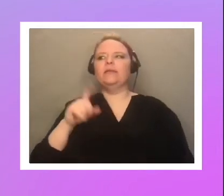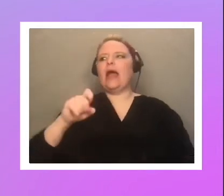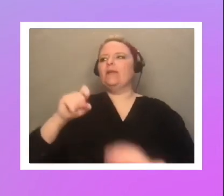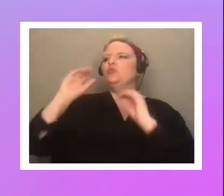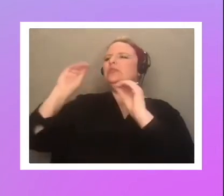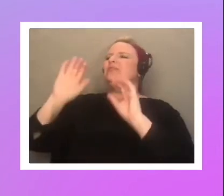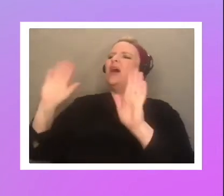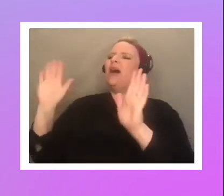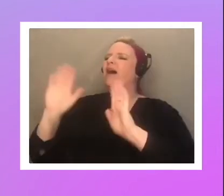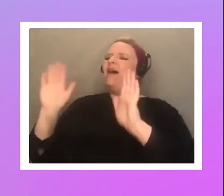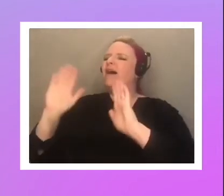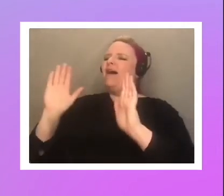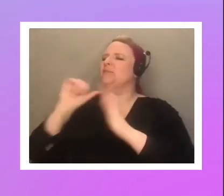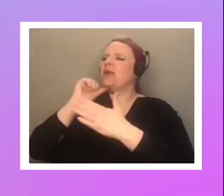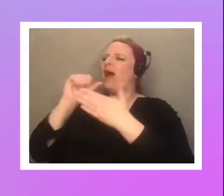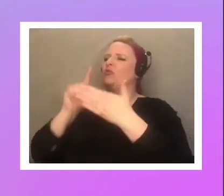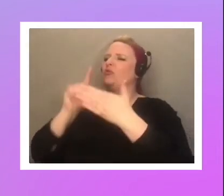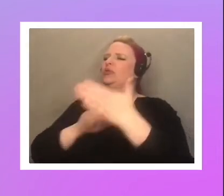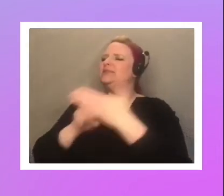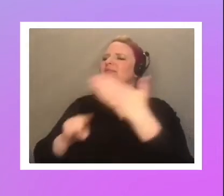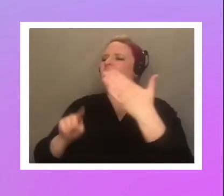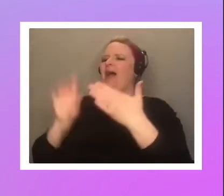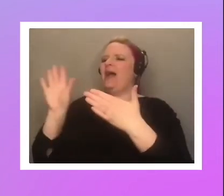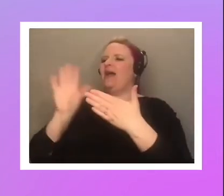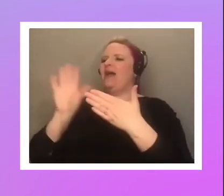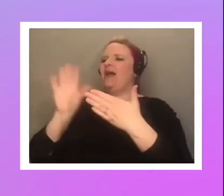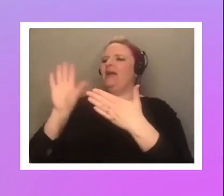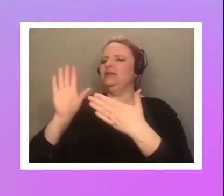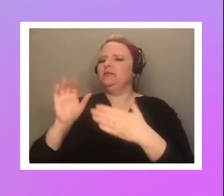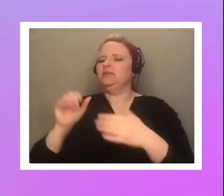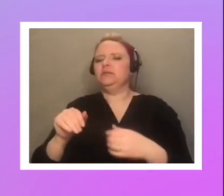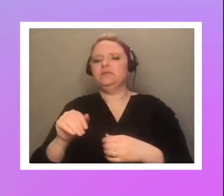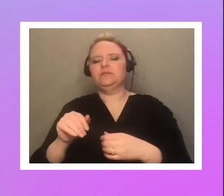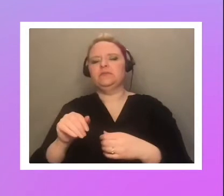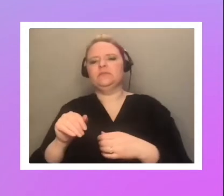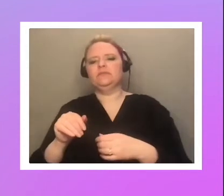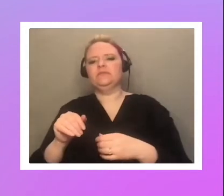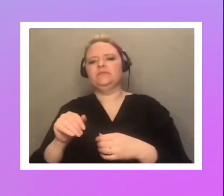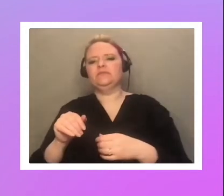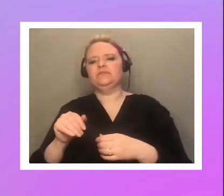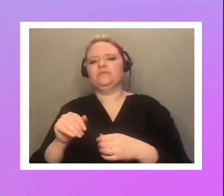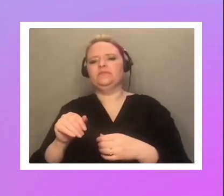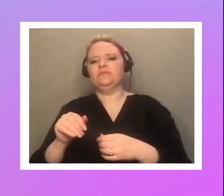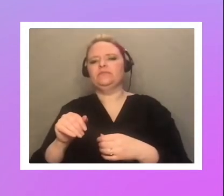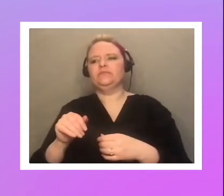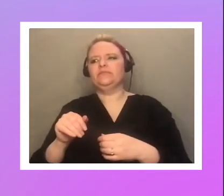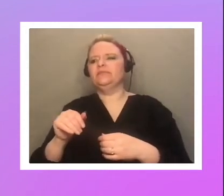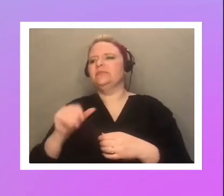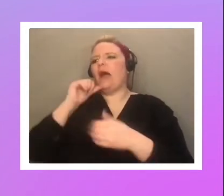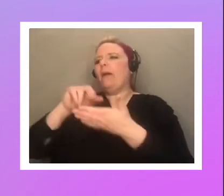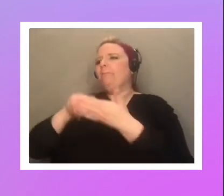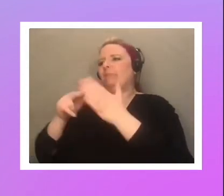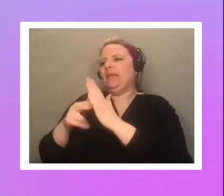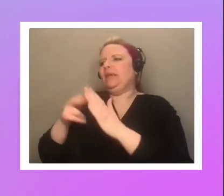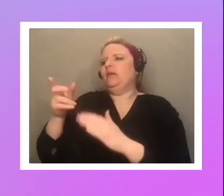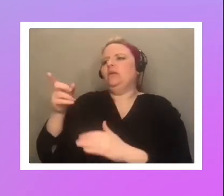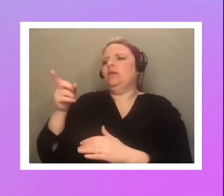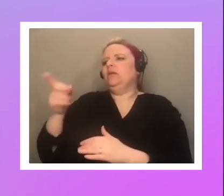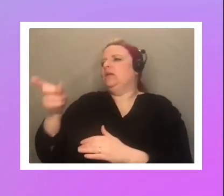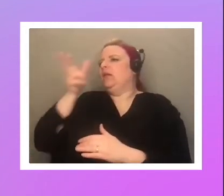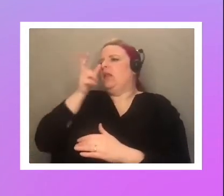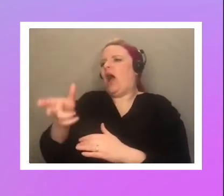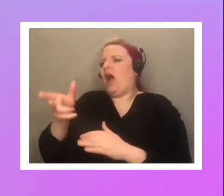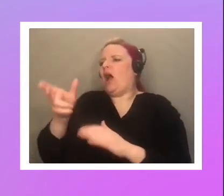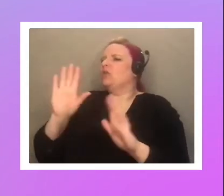them know, no, this isn't about you doing a poor job necessarily.